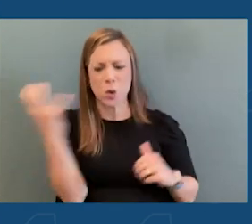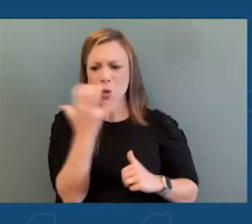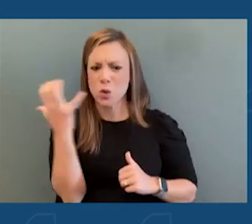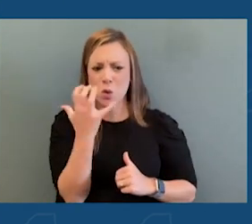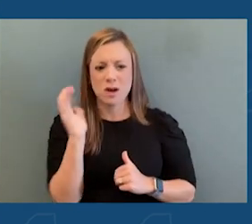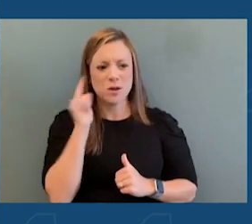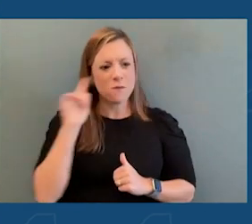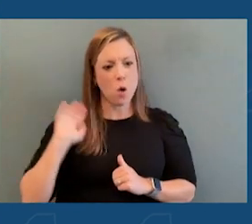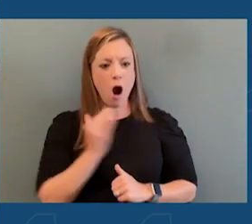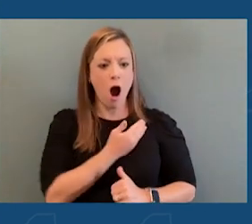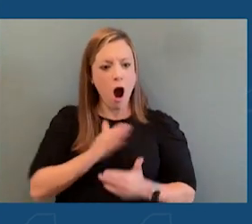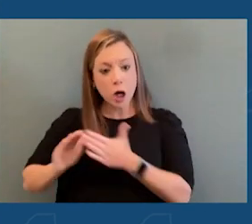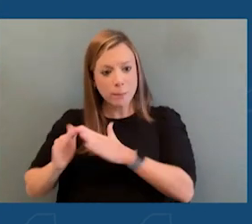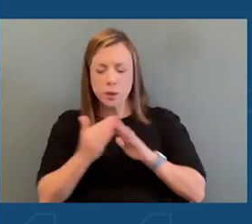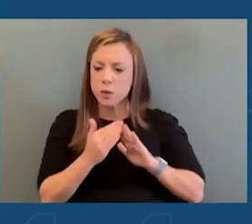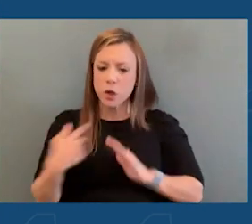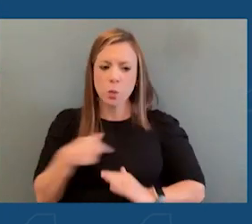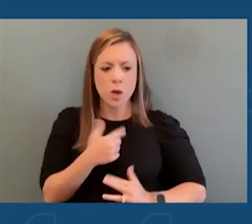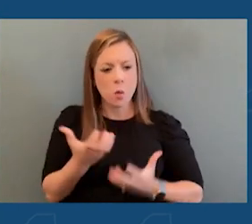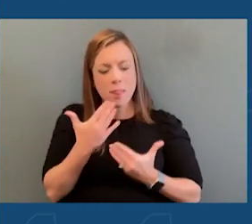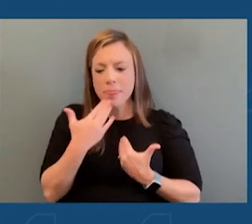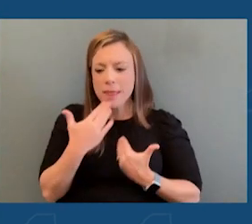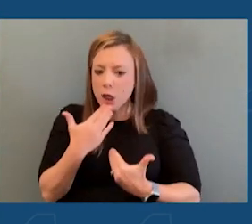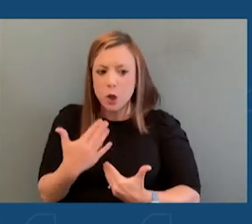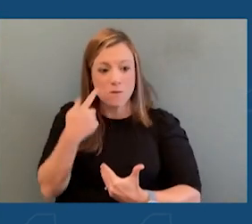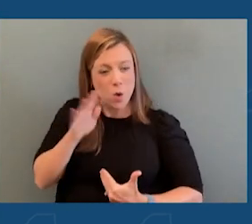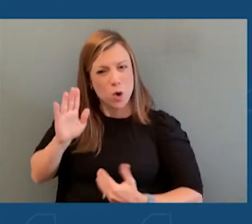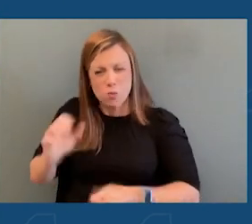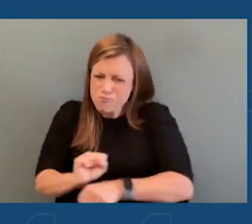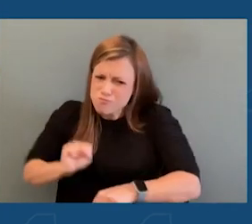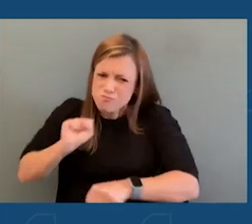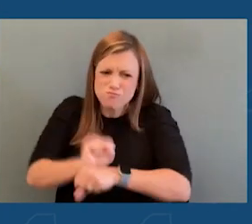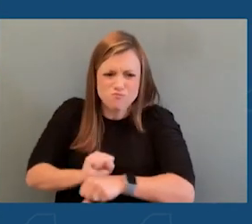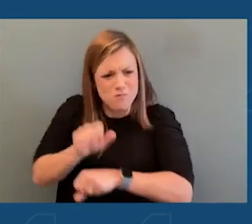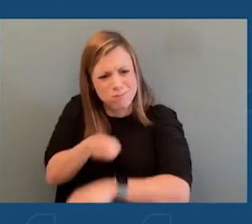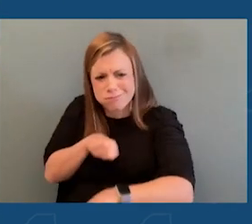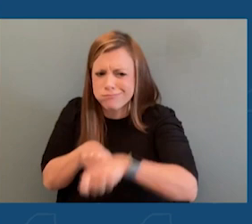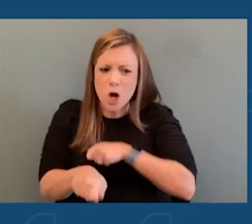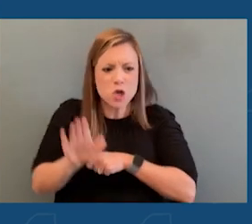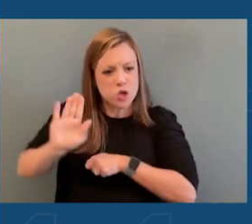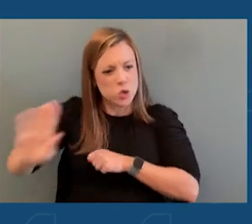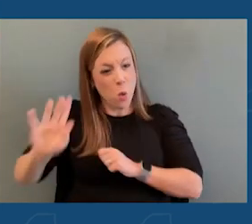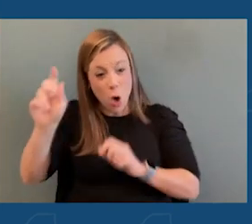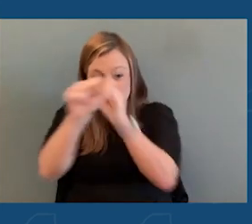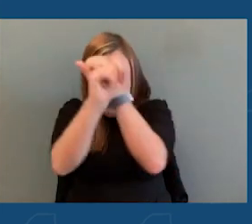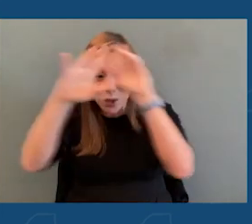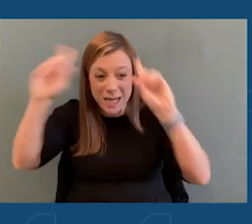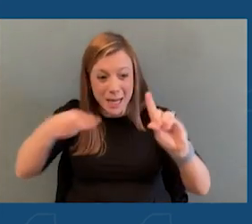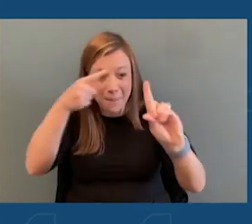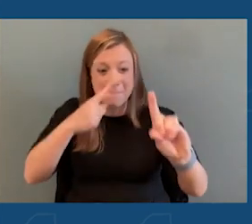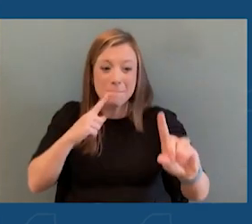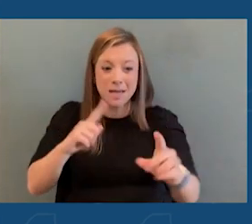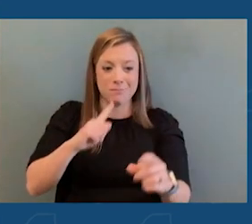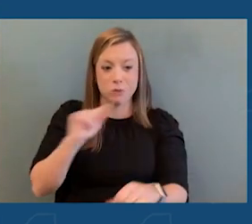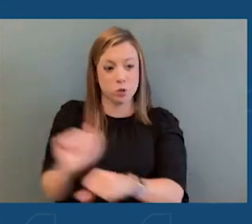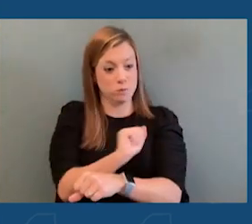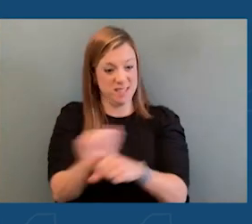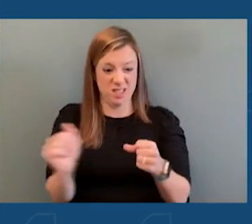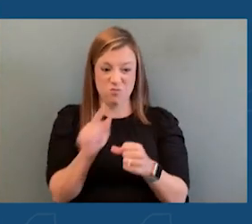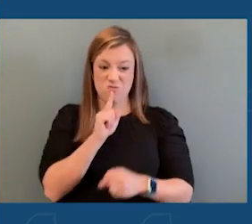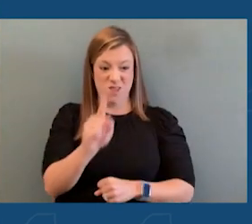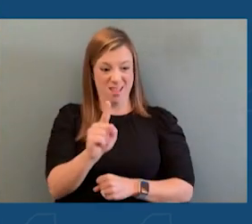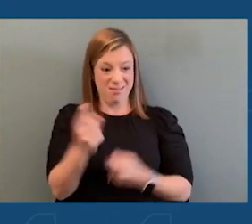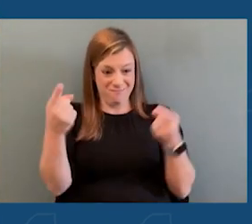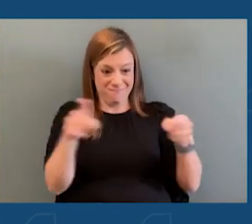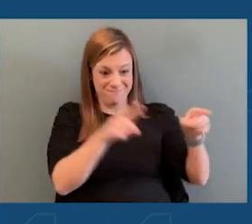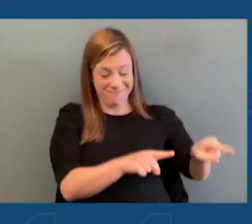for working hard to make your dream a reality. We're honored that this Immigrant Cultural Center will be